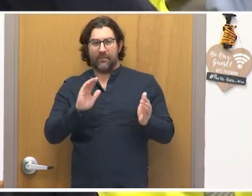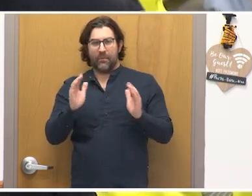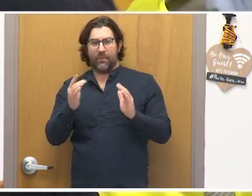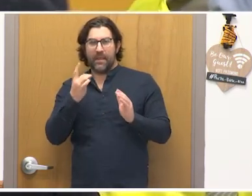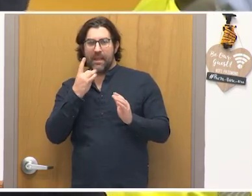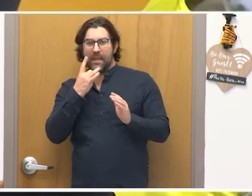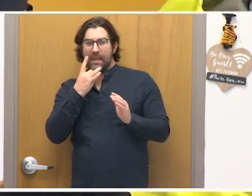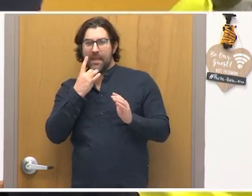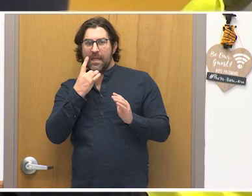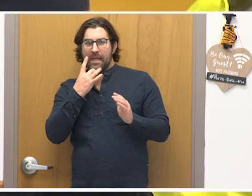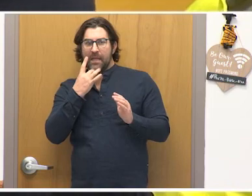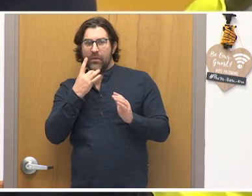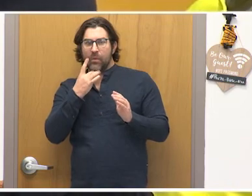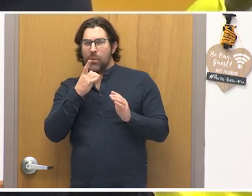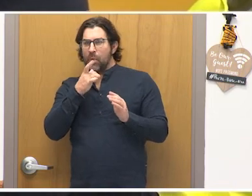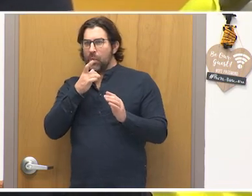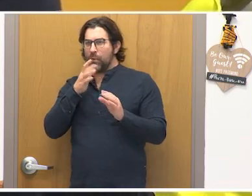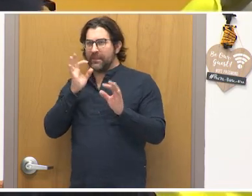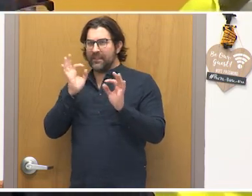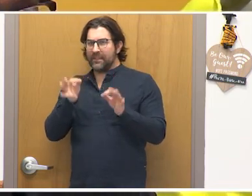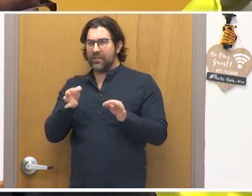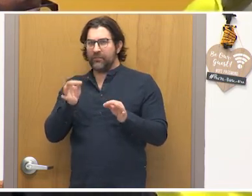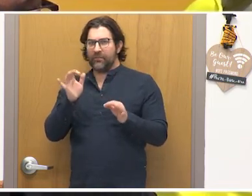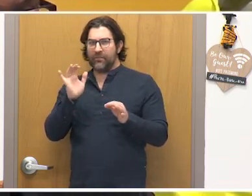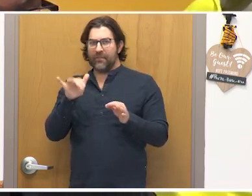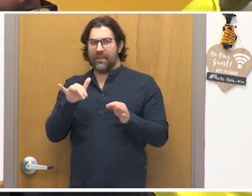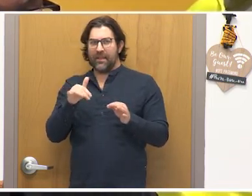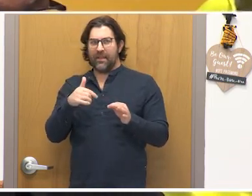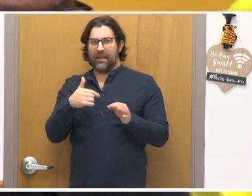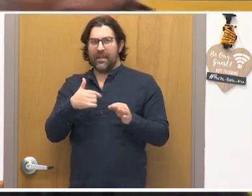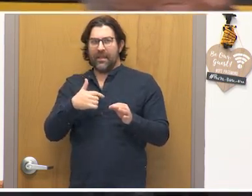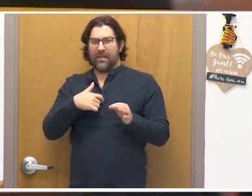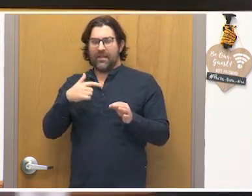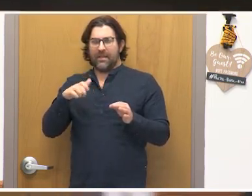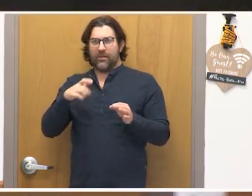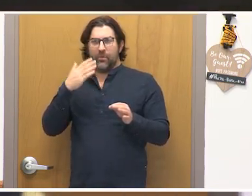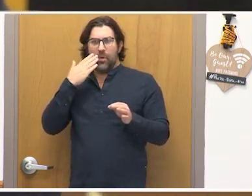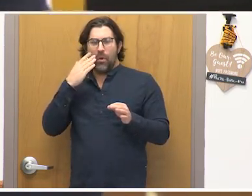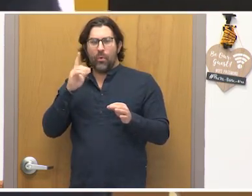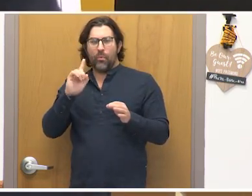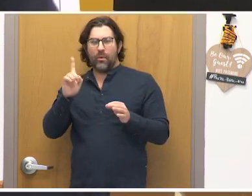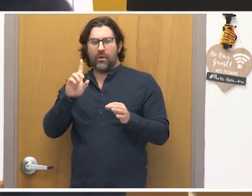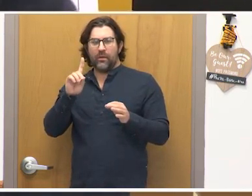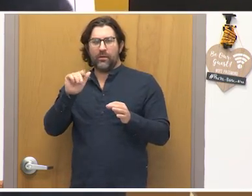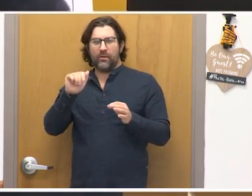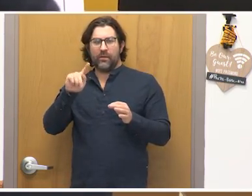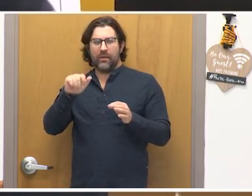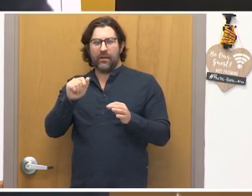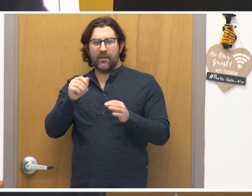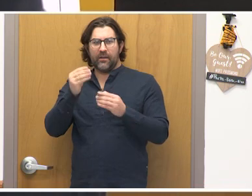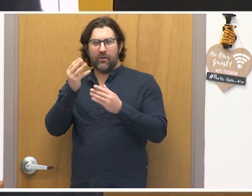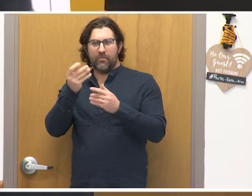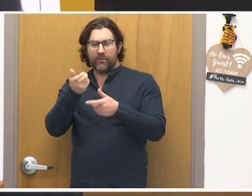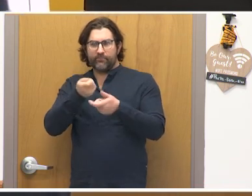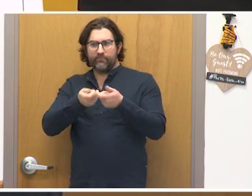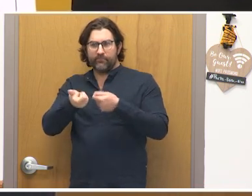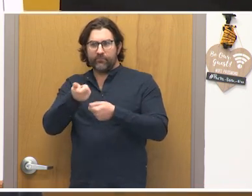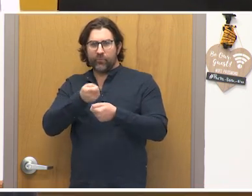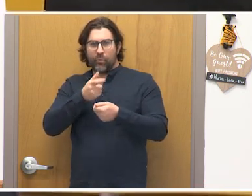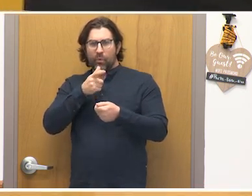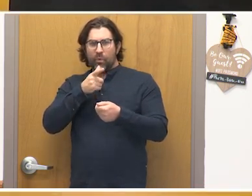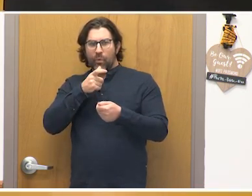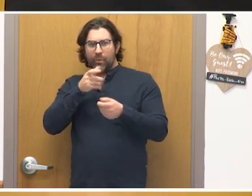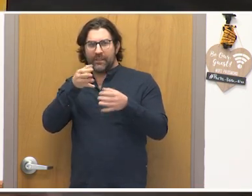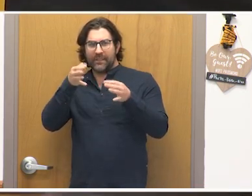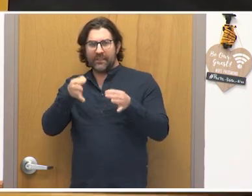but. So who's making the decisions for that? I need to know, where are you getting your data from? Who's making the